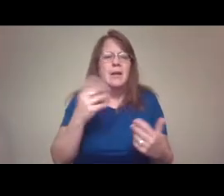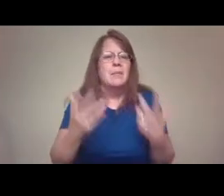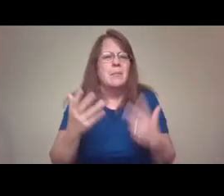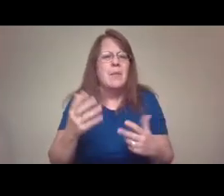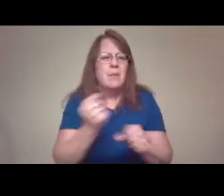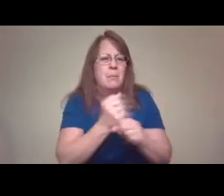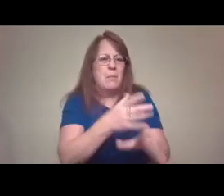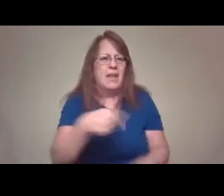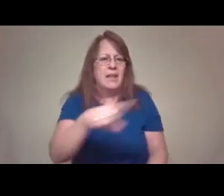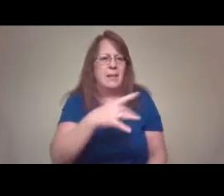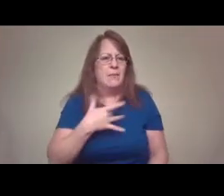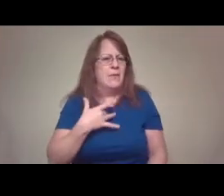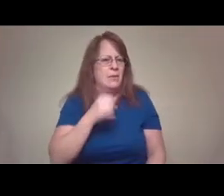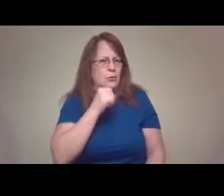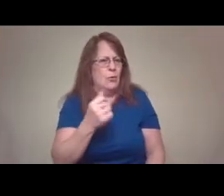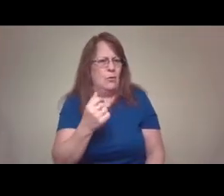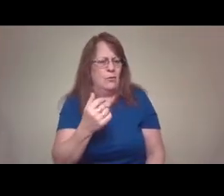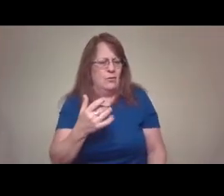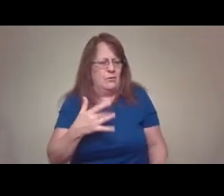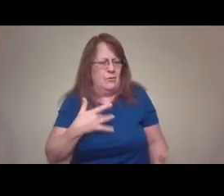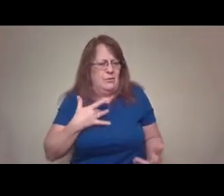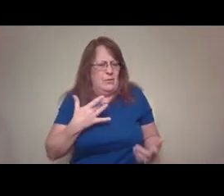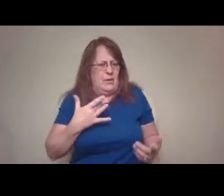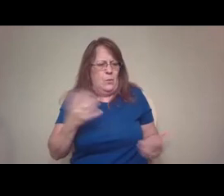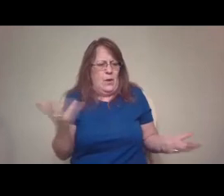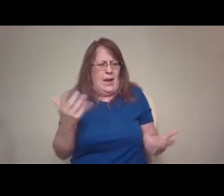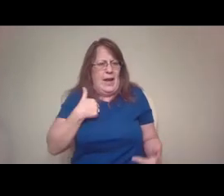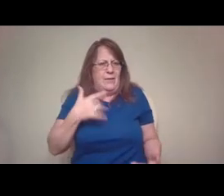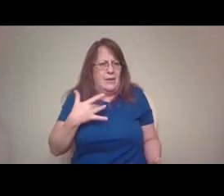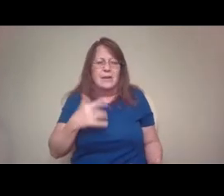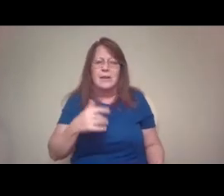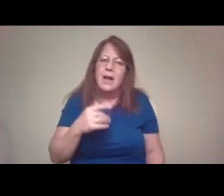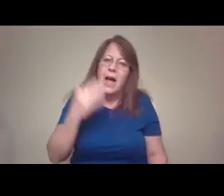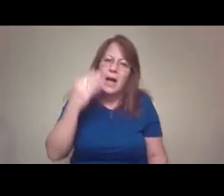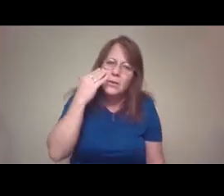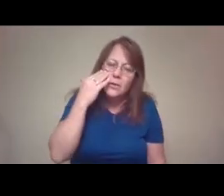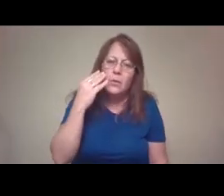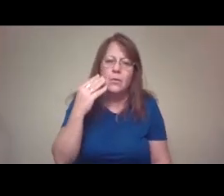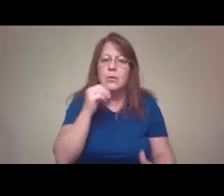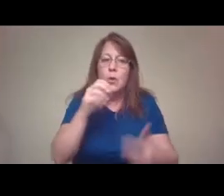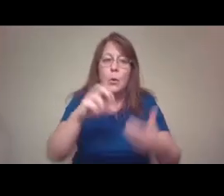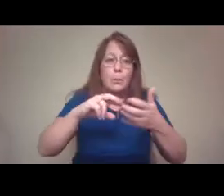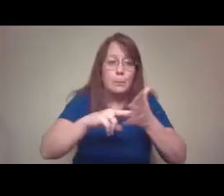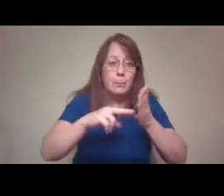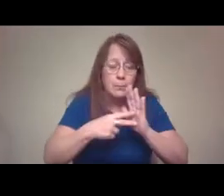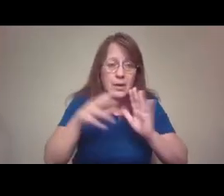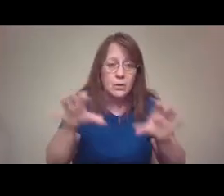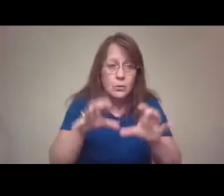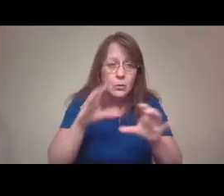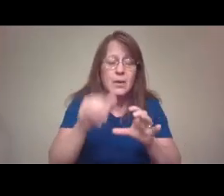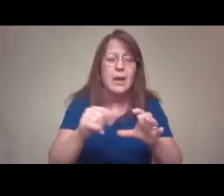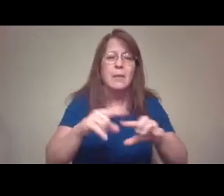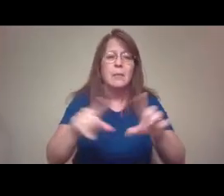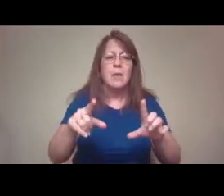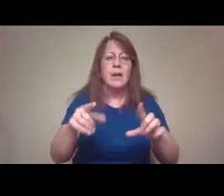from, or we don't really get it, which is unintentional oftentimes, but can really make them feel like it's